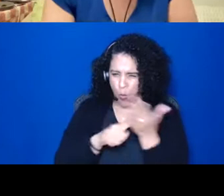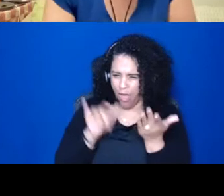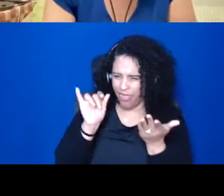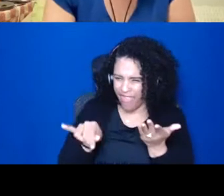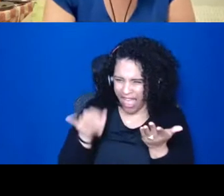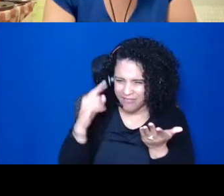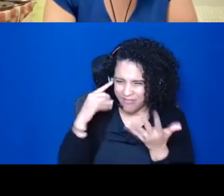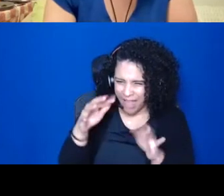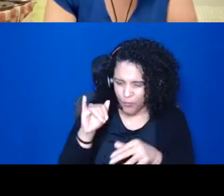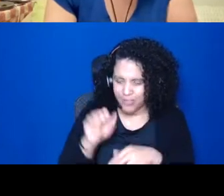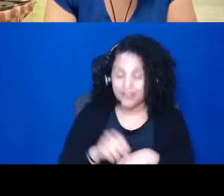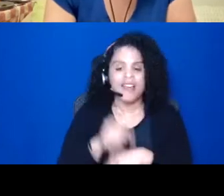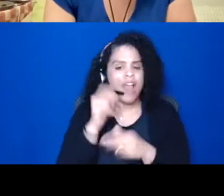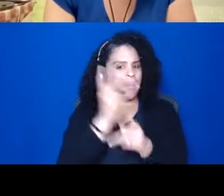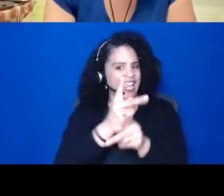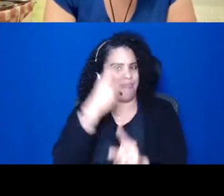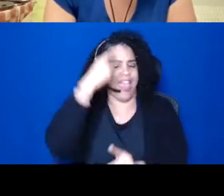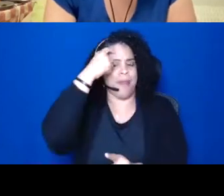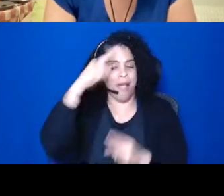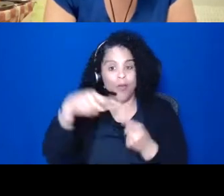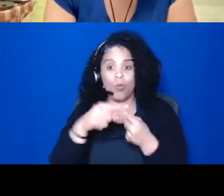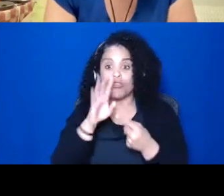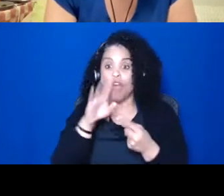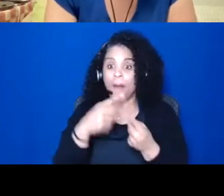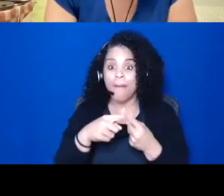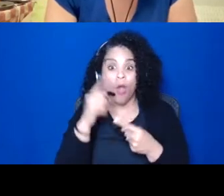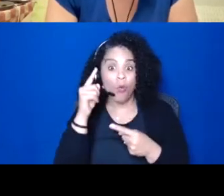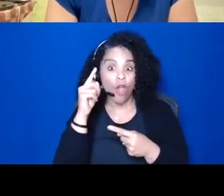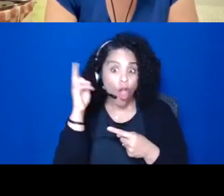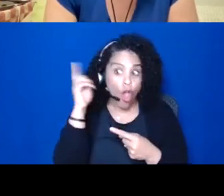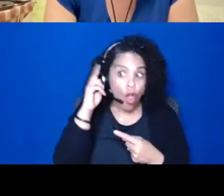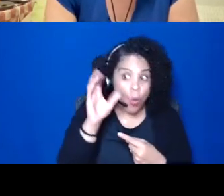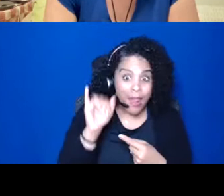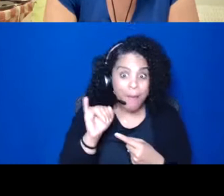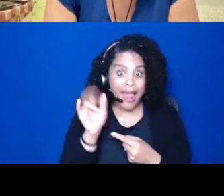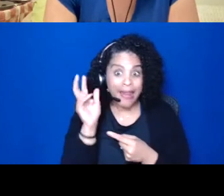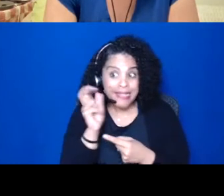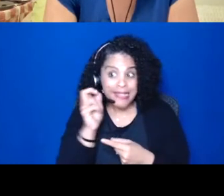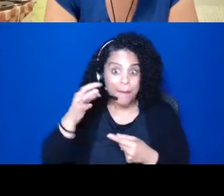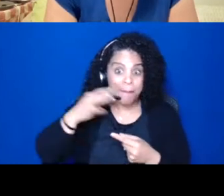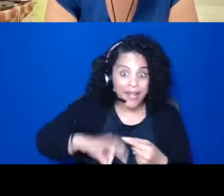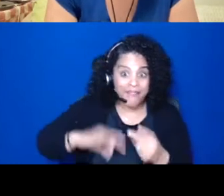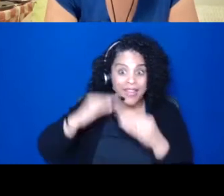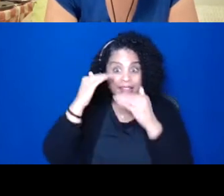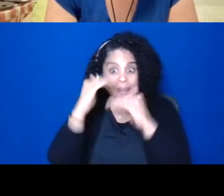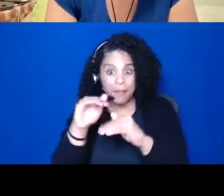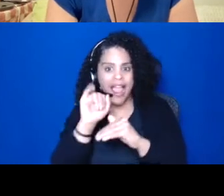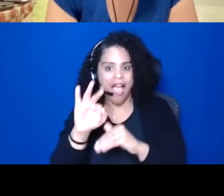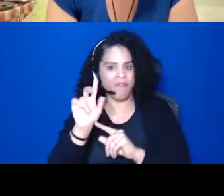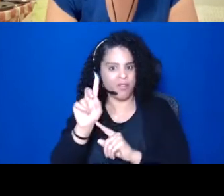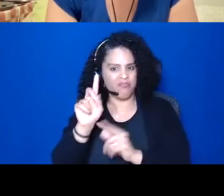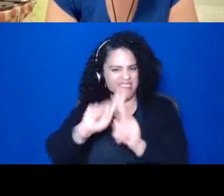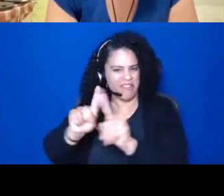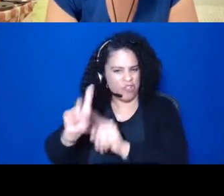in mind when you're thinking about cochlear implant listening and the benefits and limitations of devices, as you may